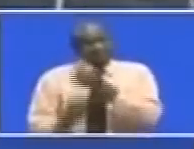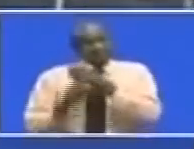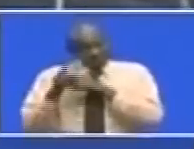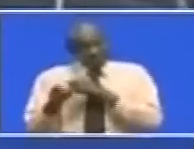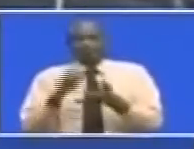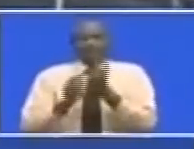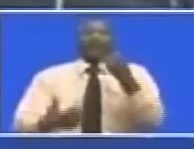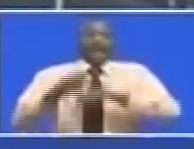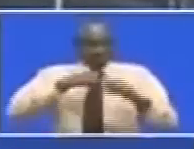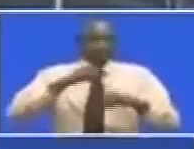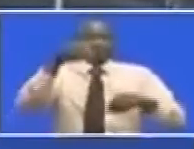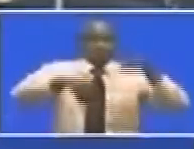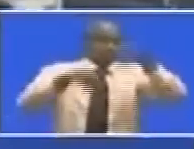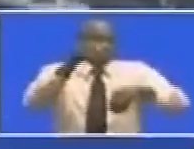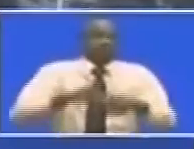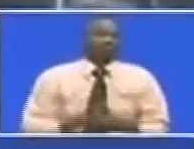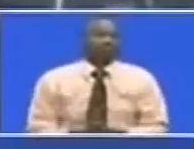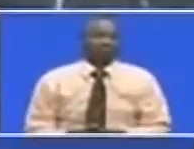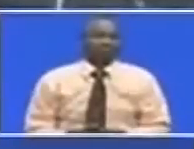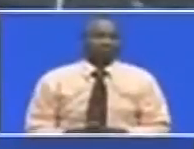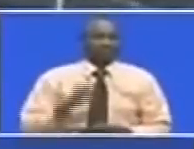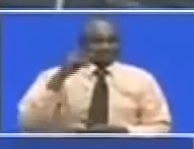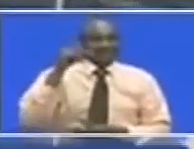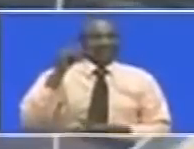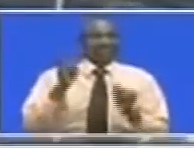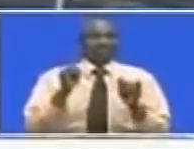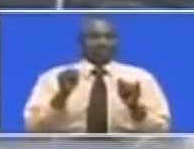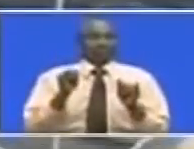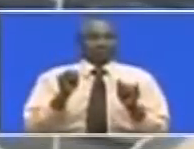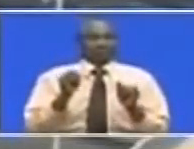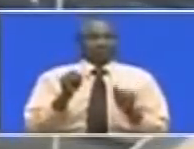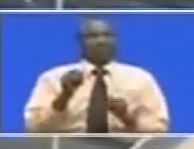into actual votes. Ben Kitili, KTN News, Dar es Salaam, Tanzania.